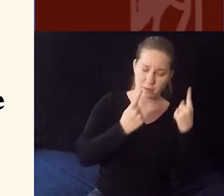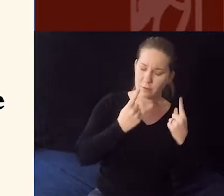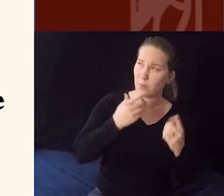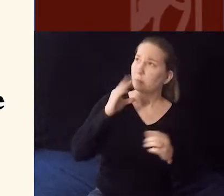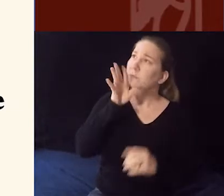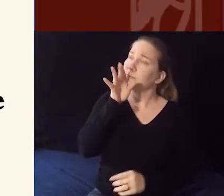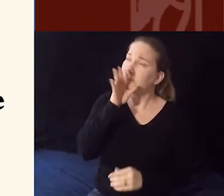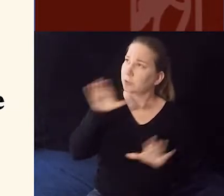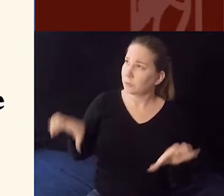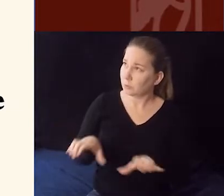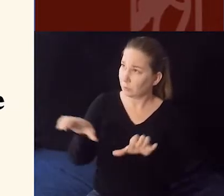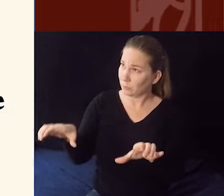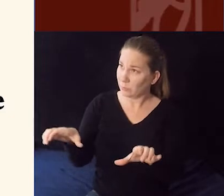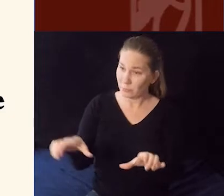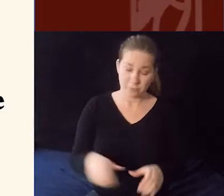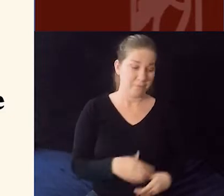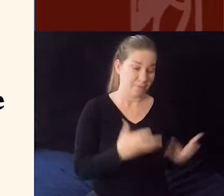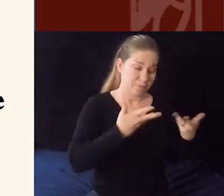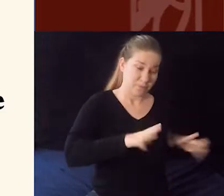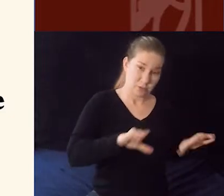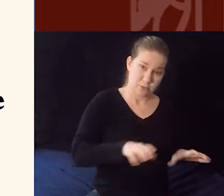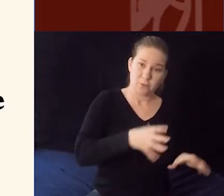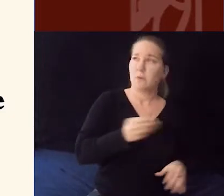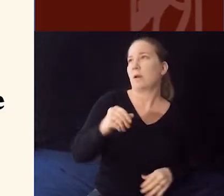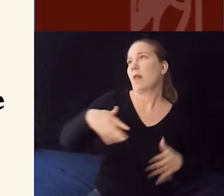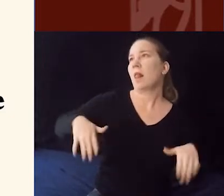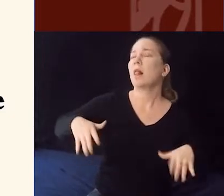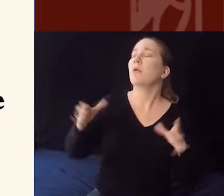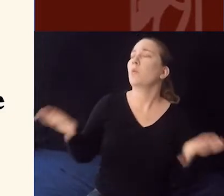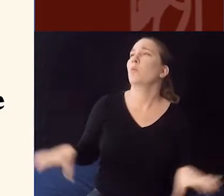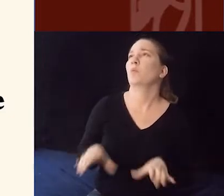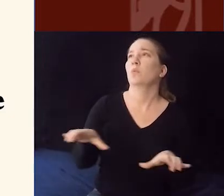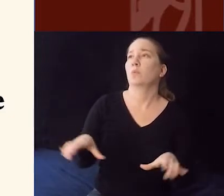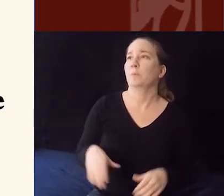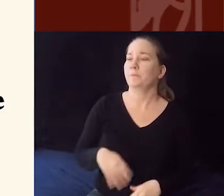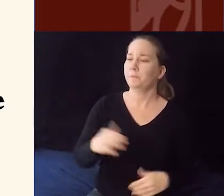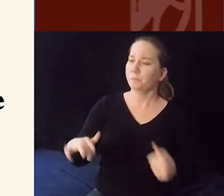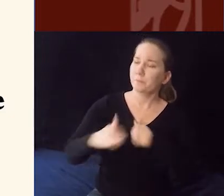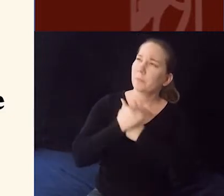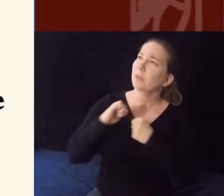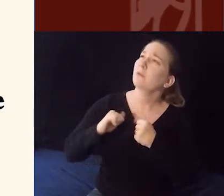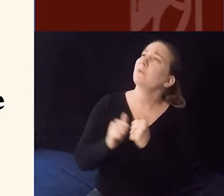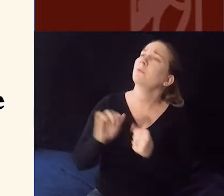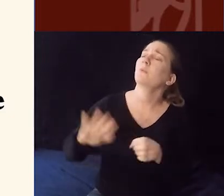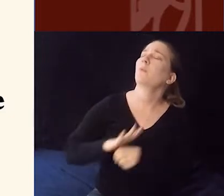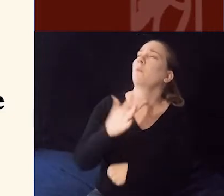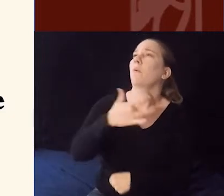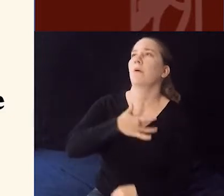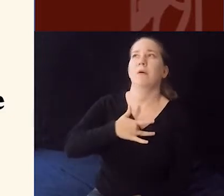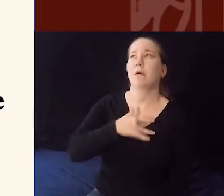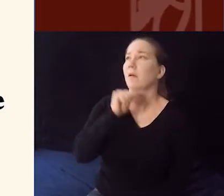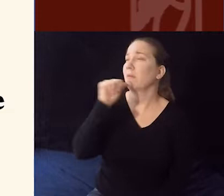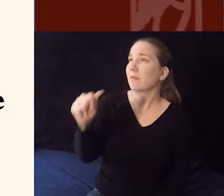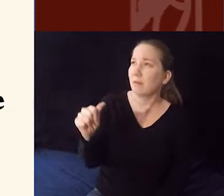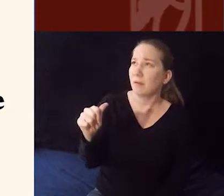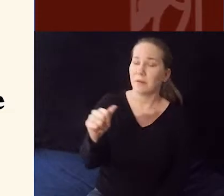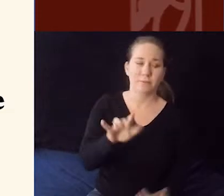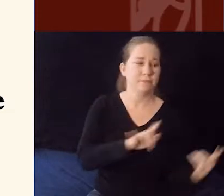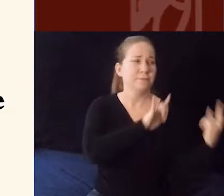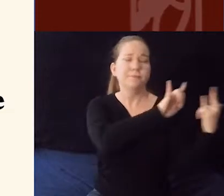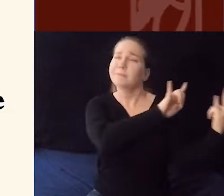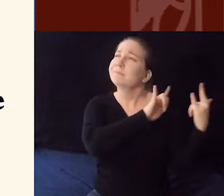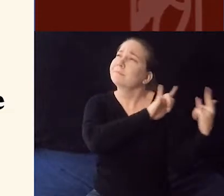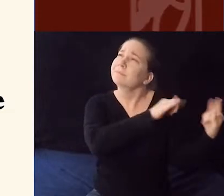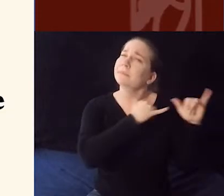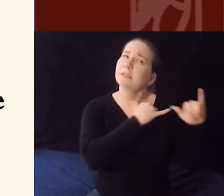what we have left undone. We have not loved you with our whole heart. We have not loved our neighbors as ourselves.